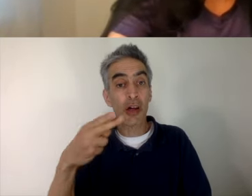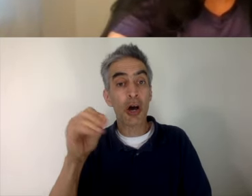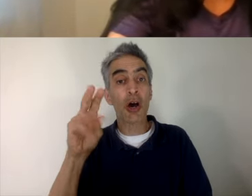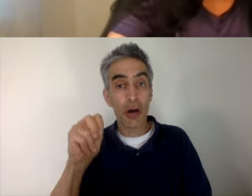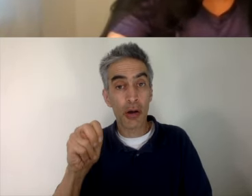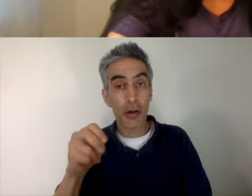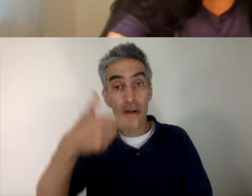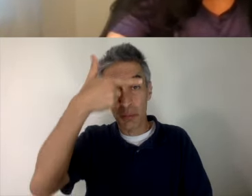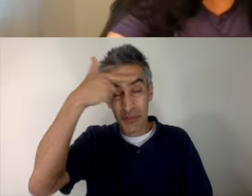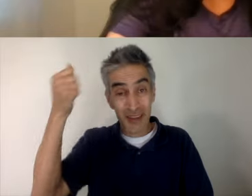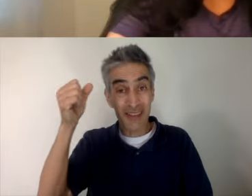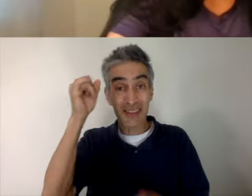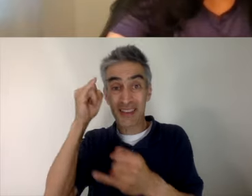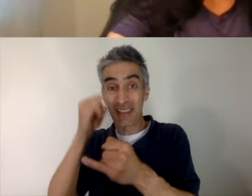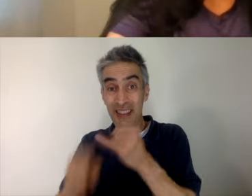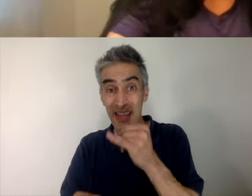for